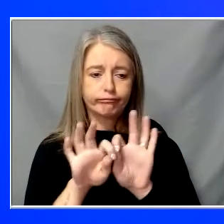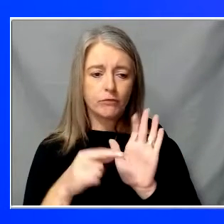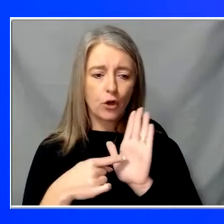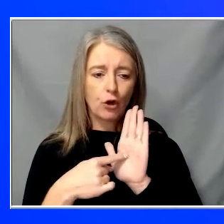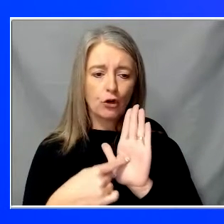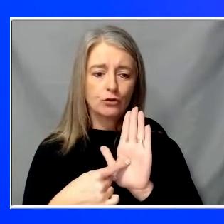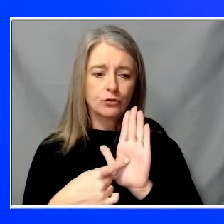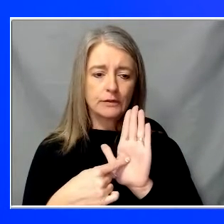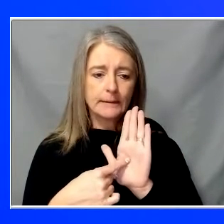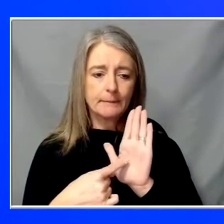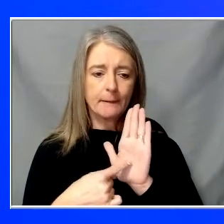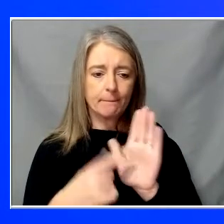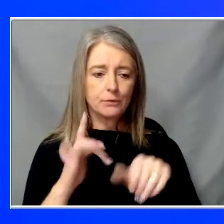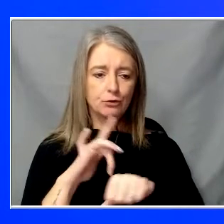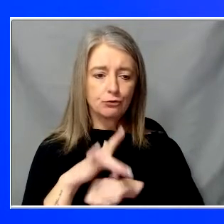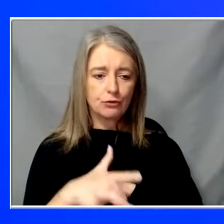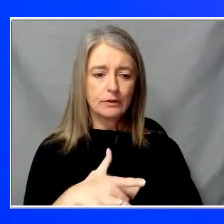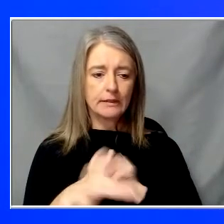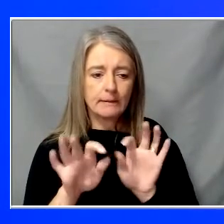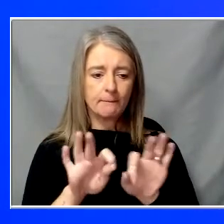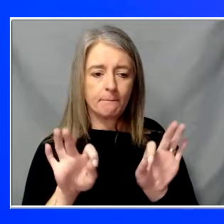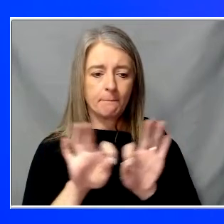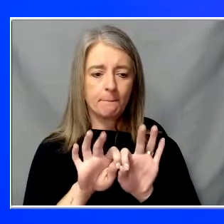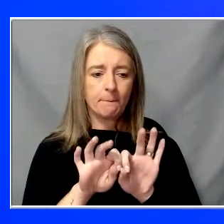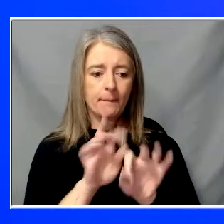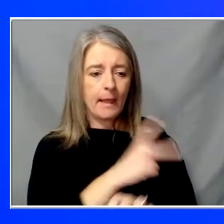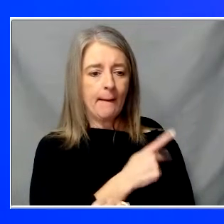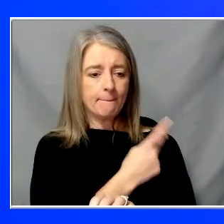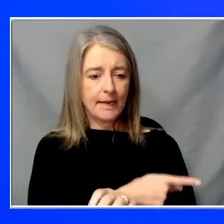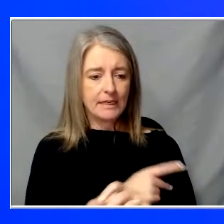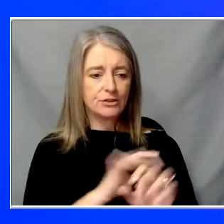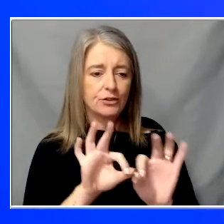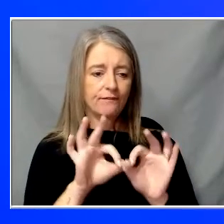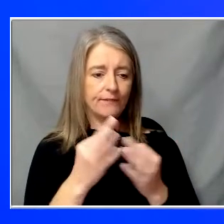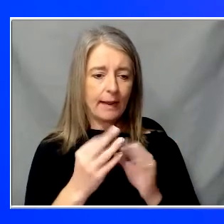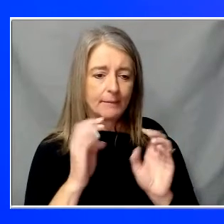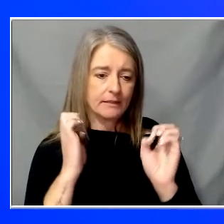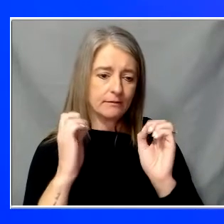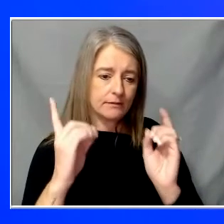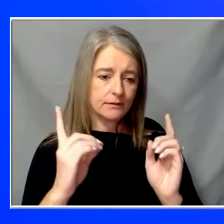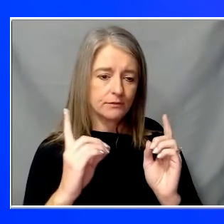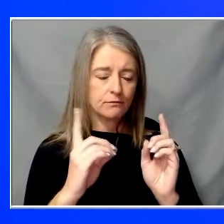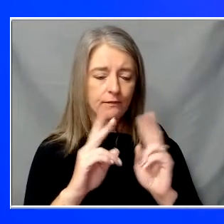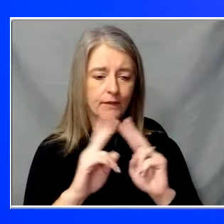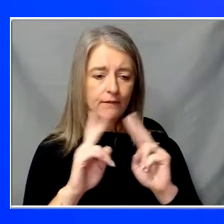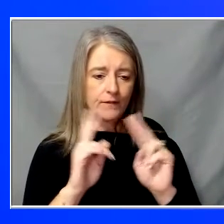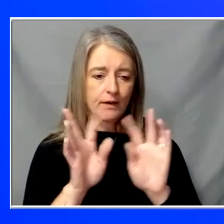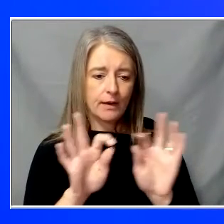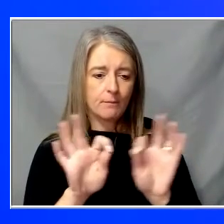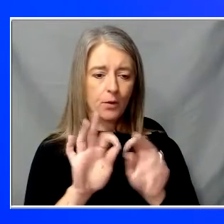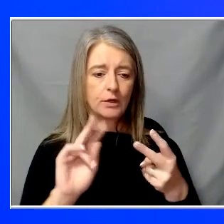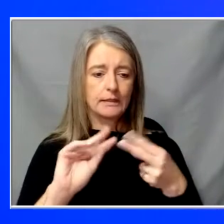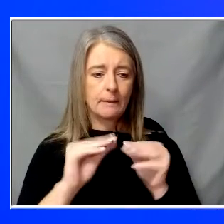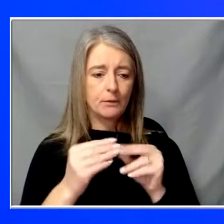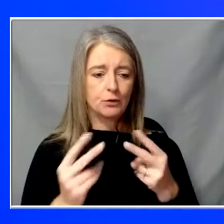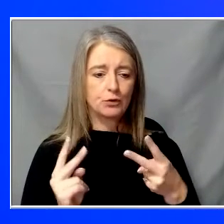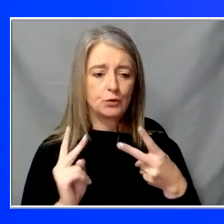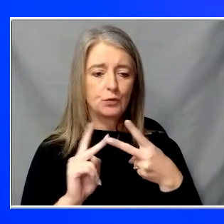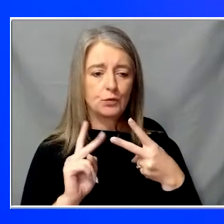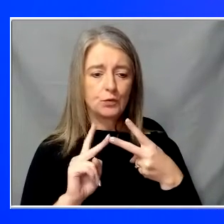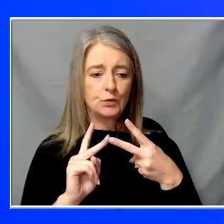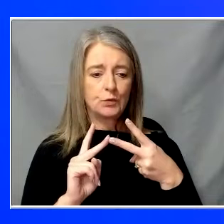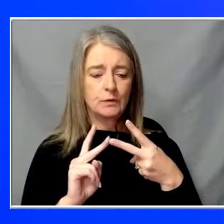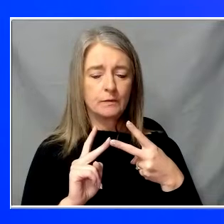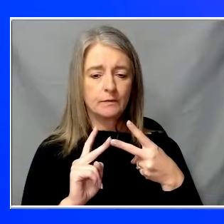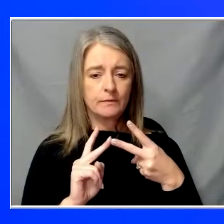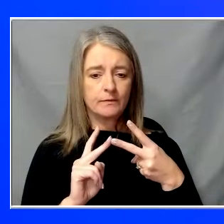important, and it takes a patient, a family, education. It's very, very important. Number two is